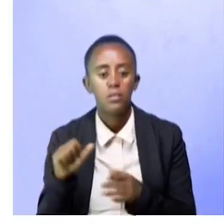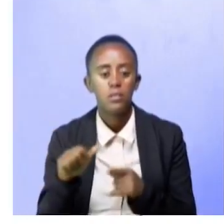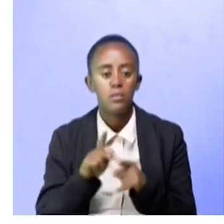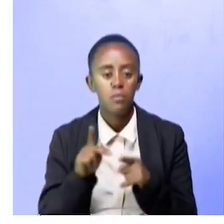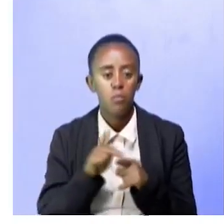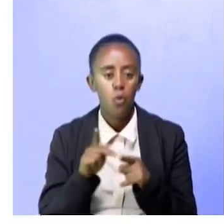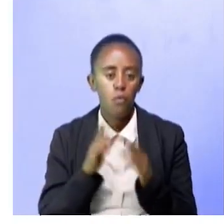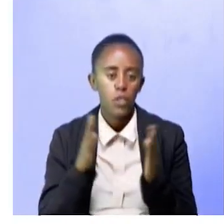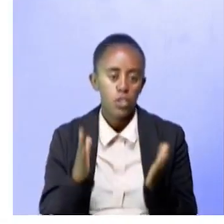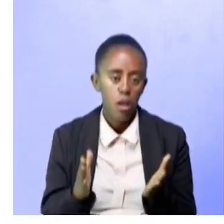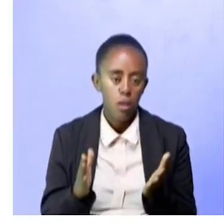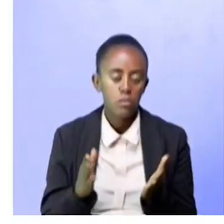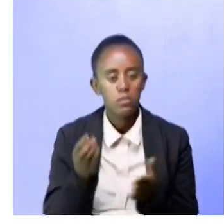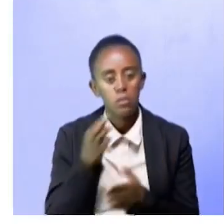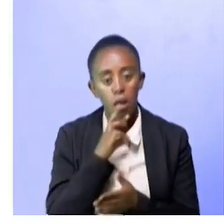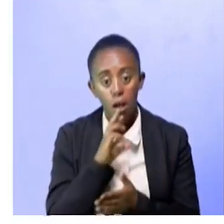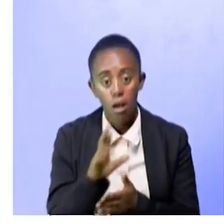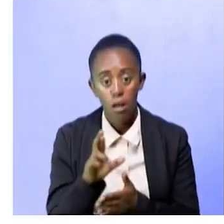are